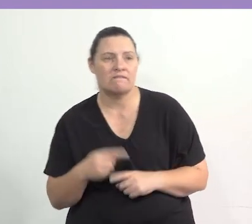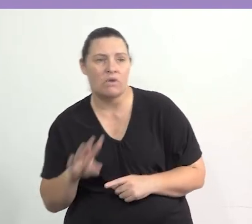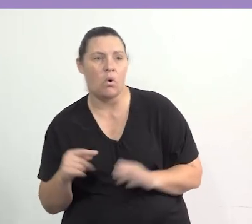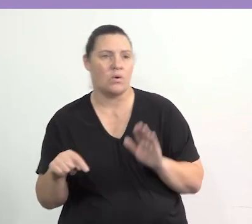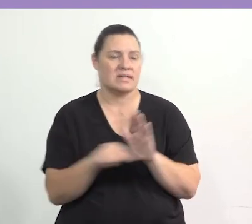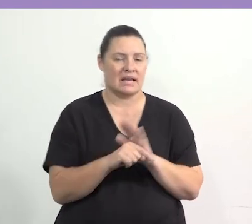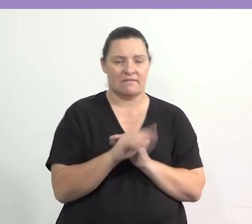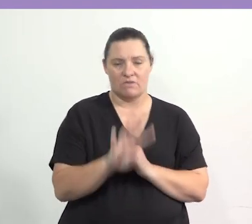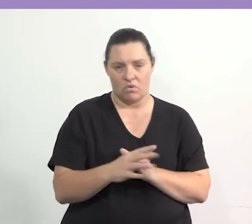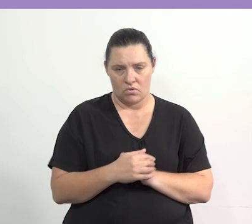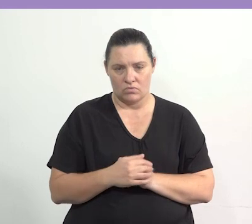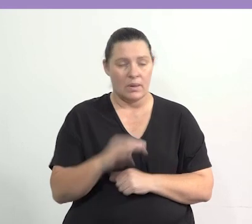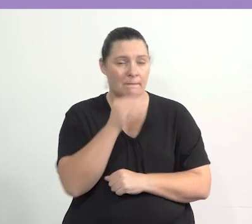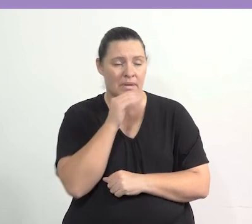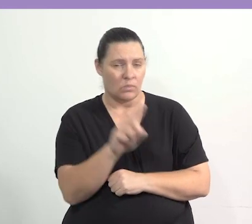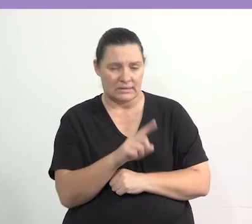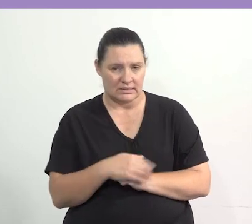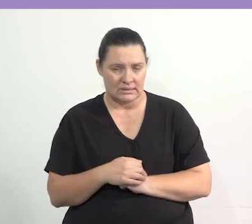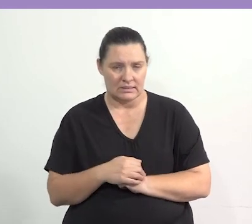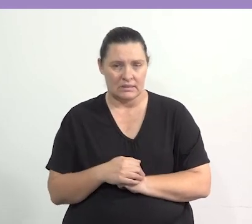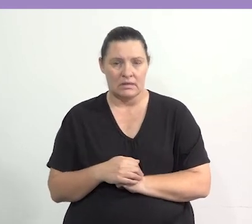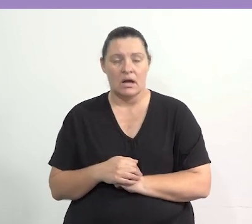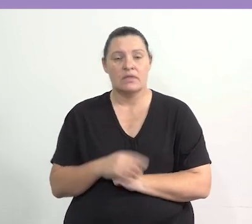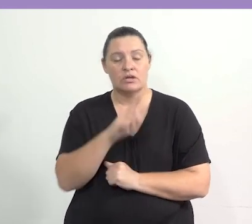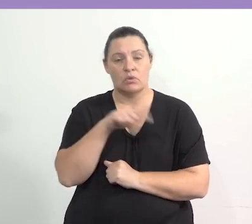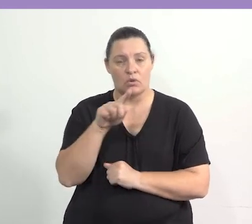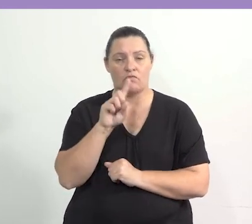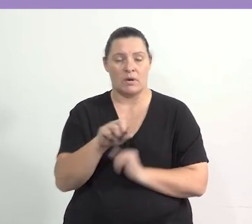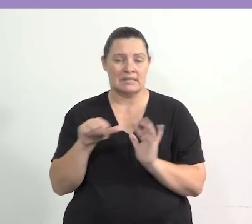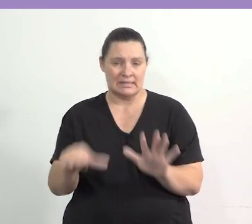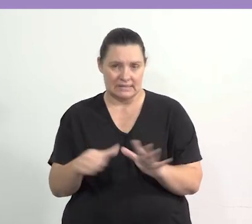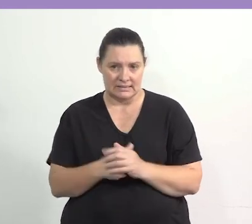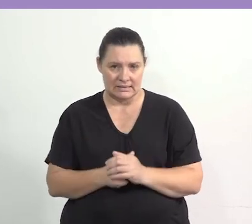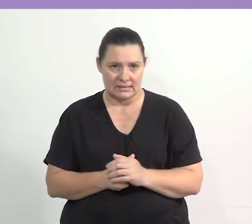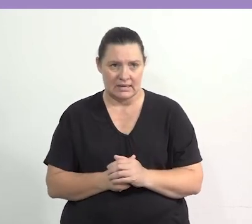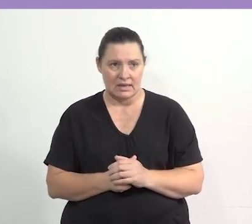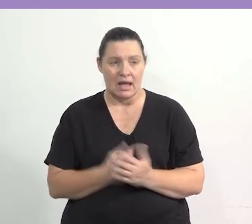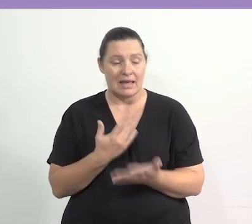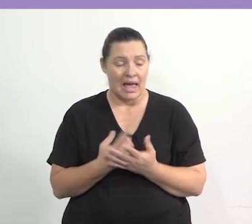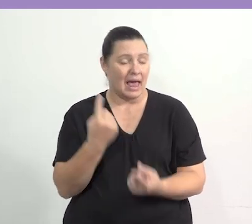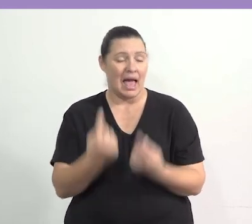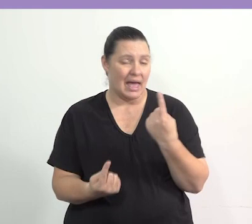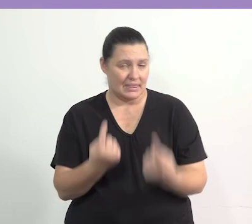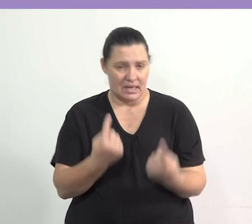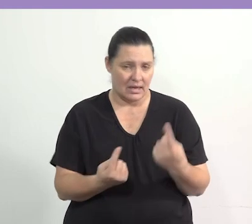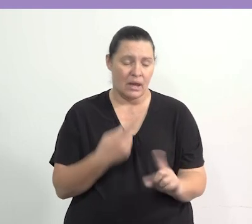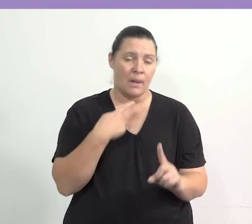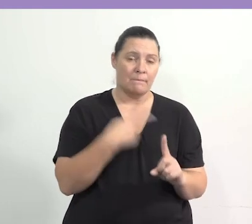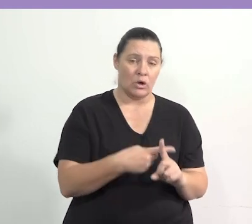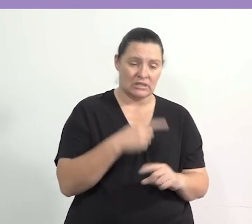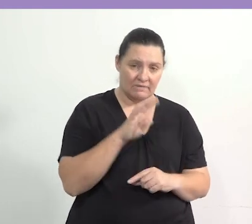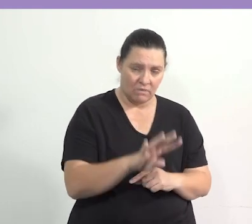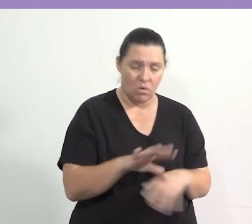4 or a negative 4. So what does this mean? It means that the square root of 16 can either be